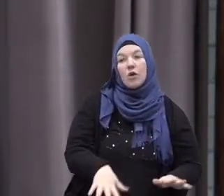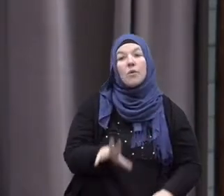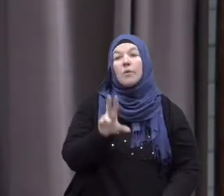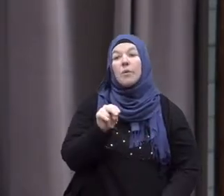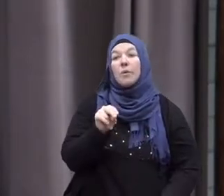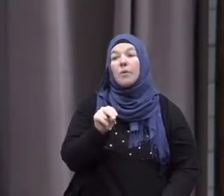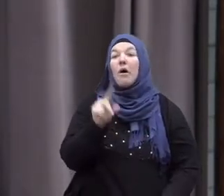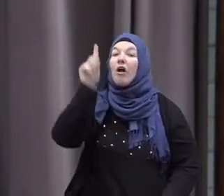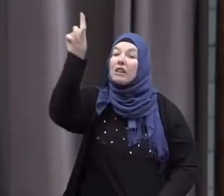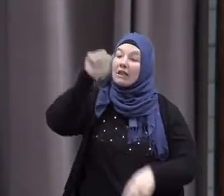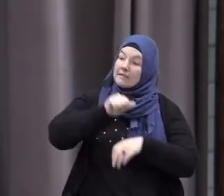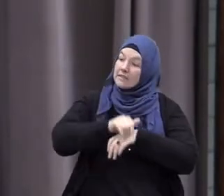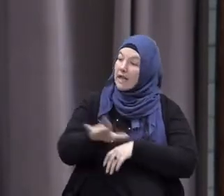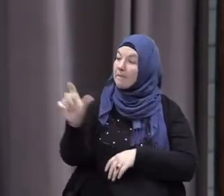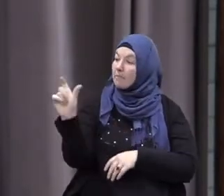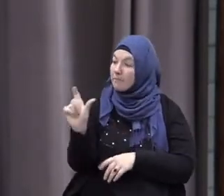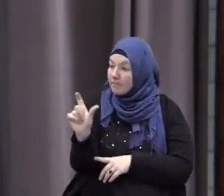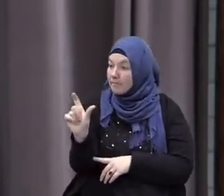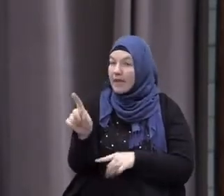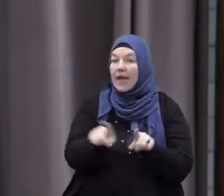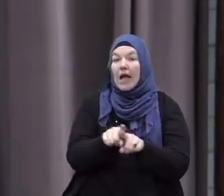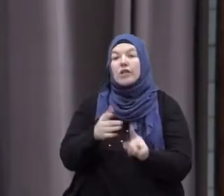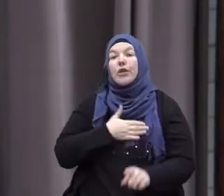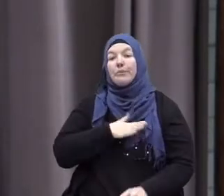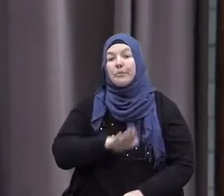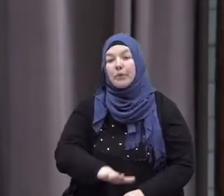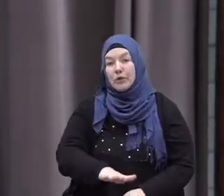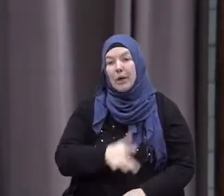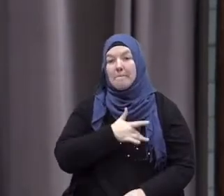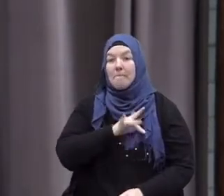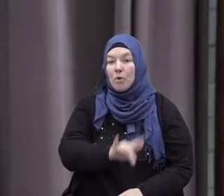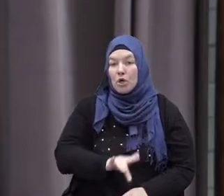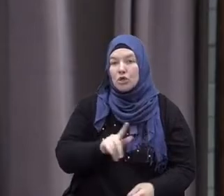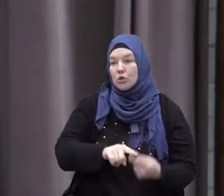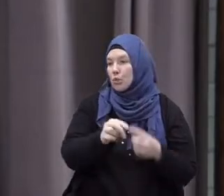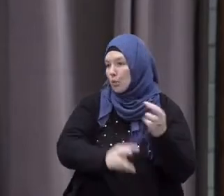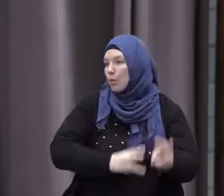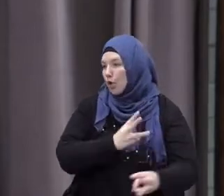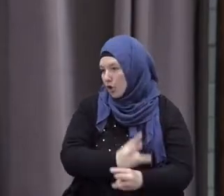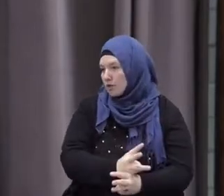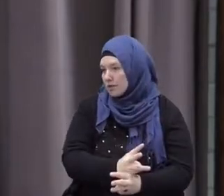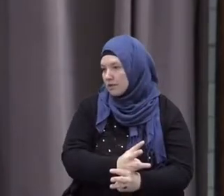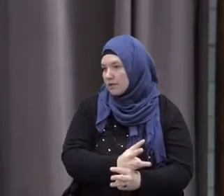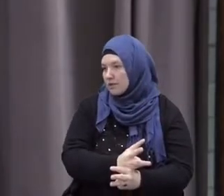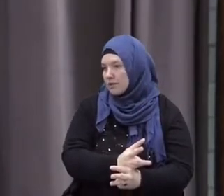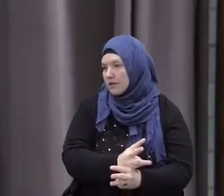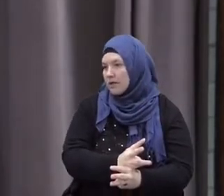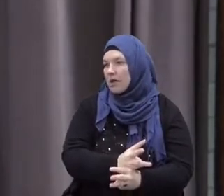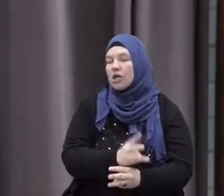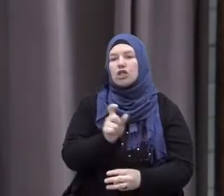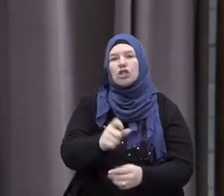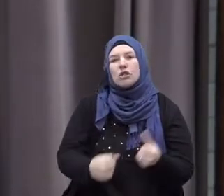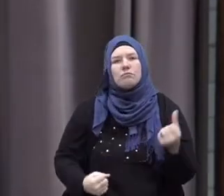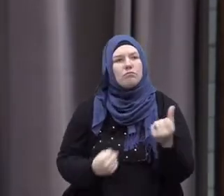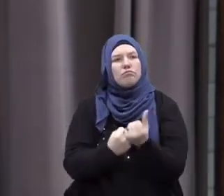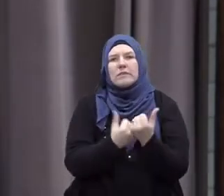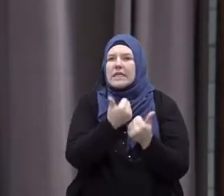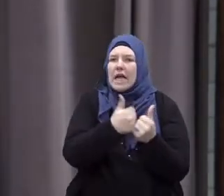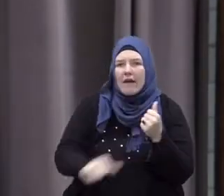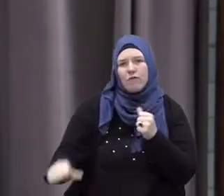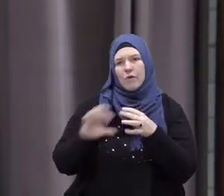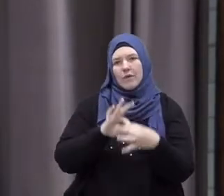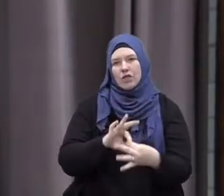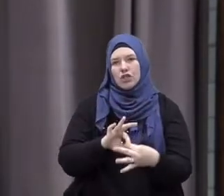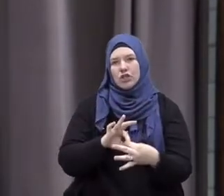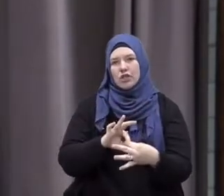but mercy. So mercy should permeate every relationship. It should